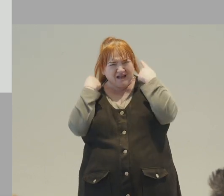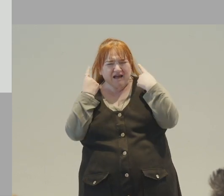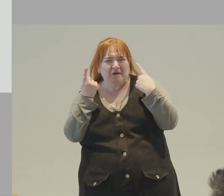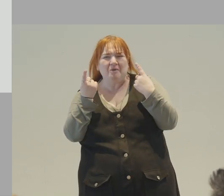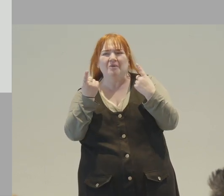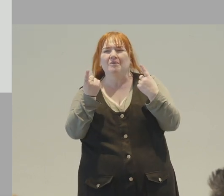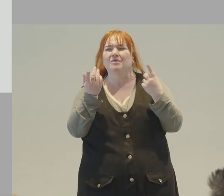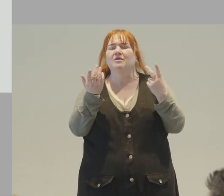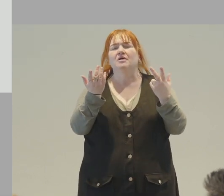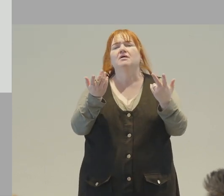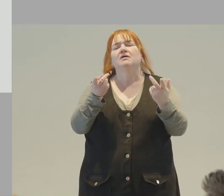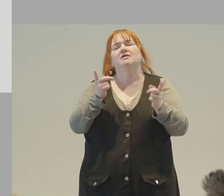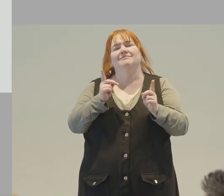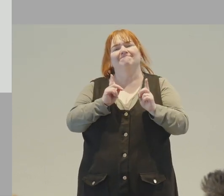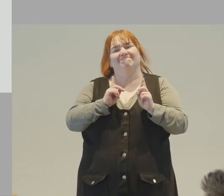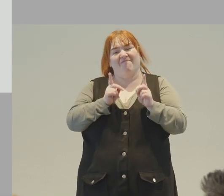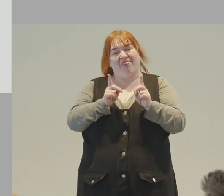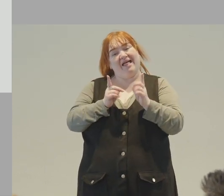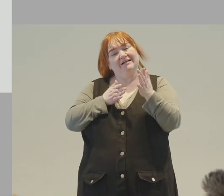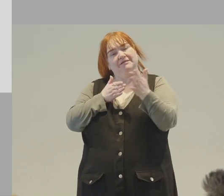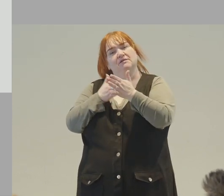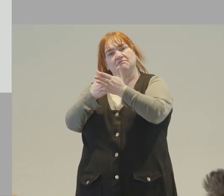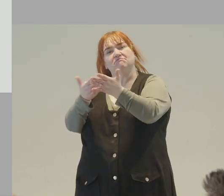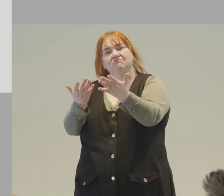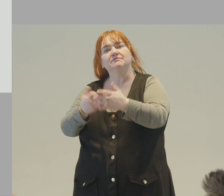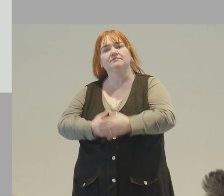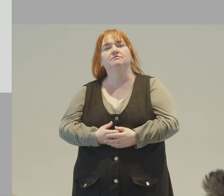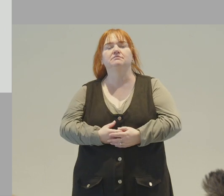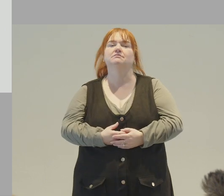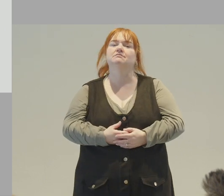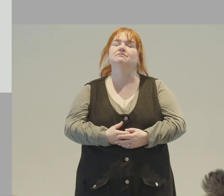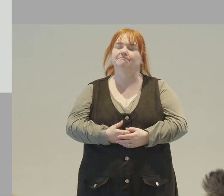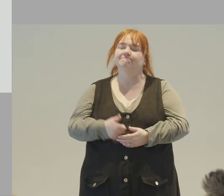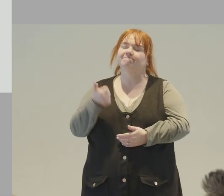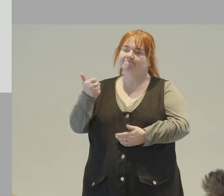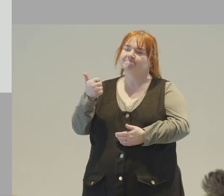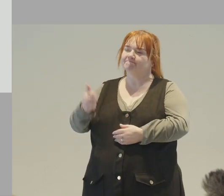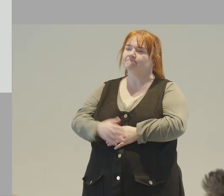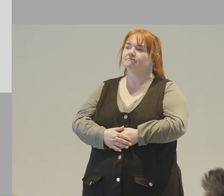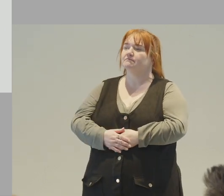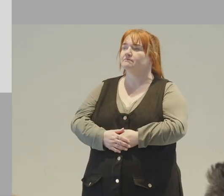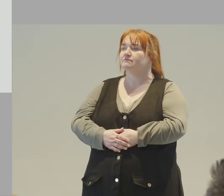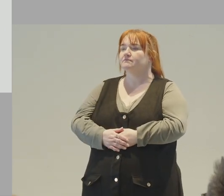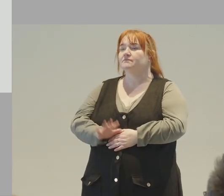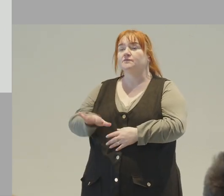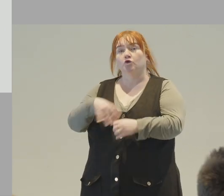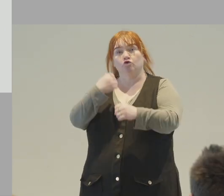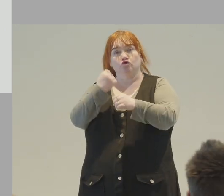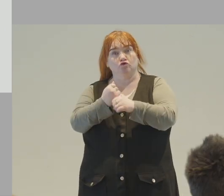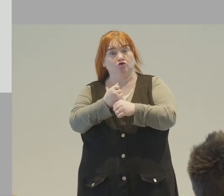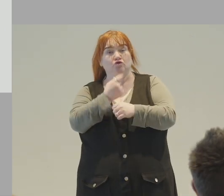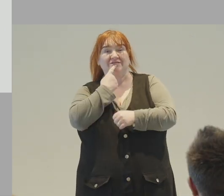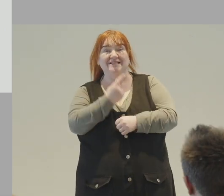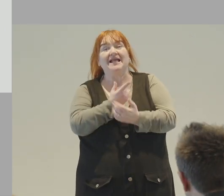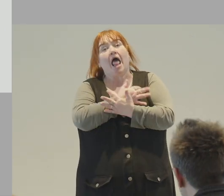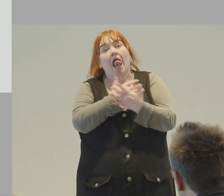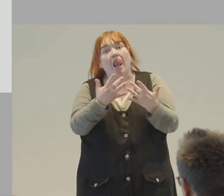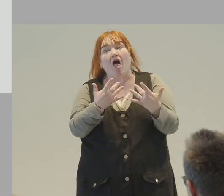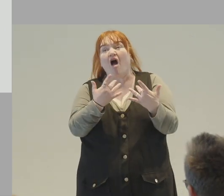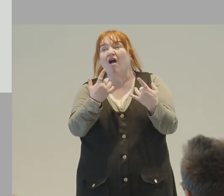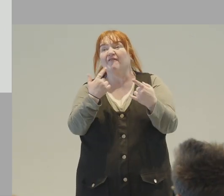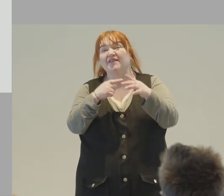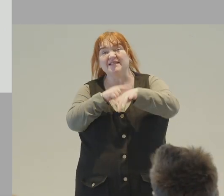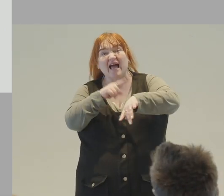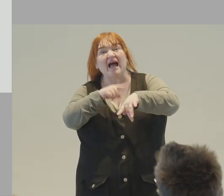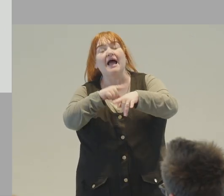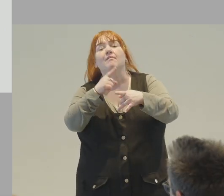understand. So yeah, great. And as Georgia said, a lot of the time it is practical tasks. It can